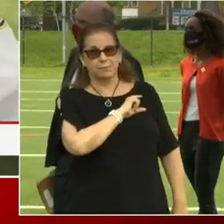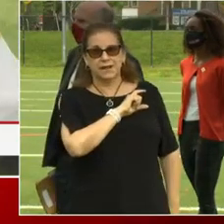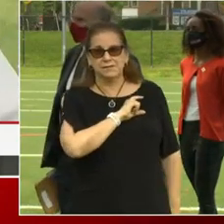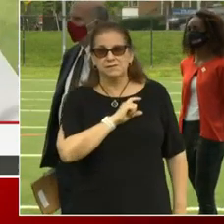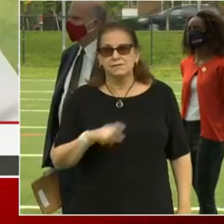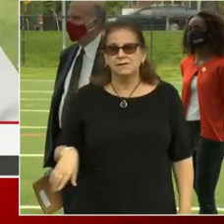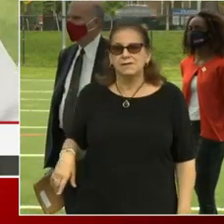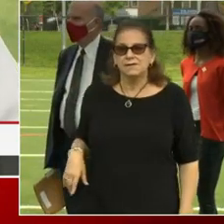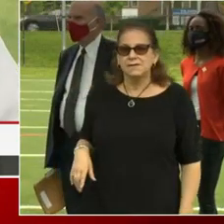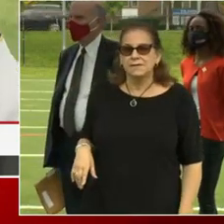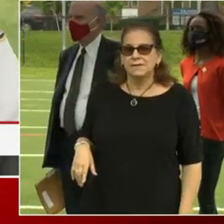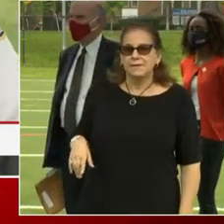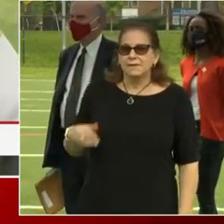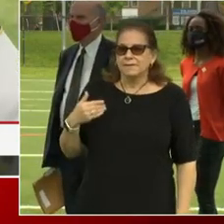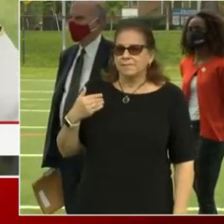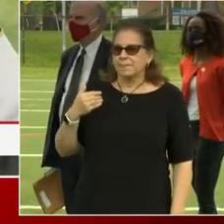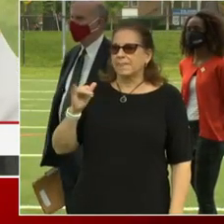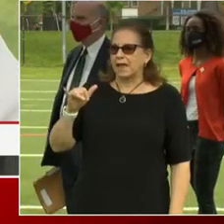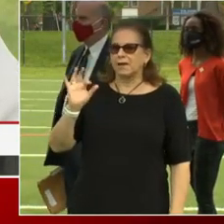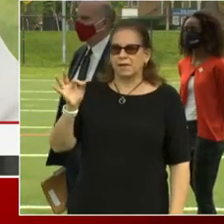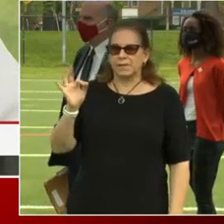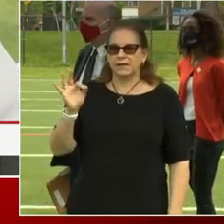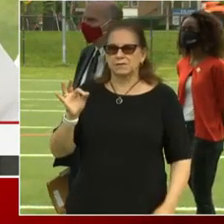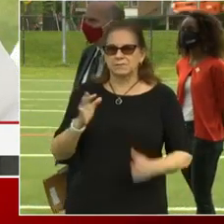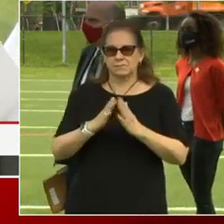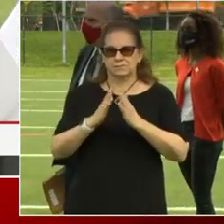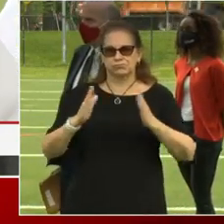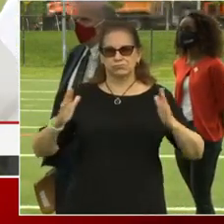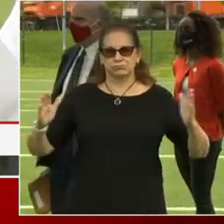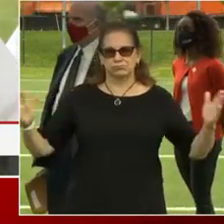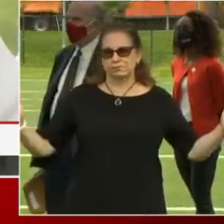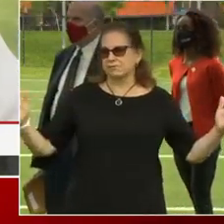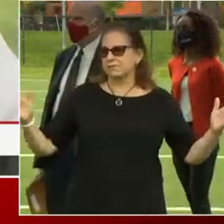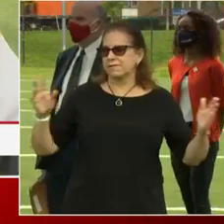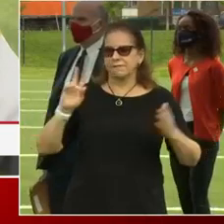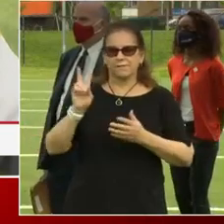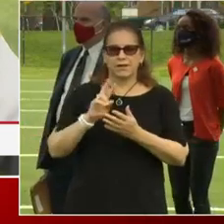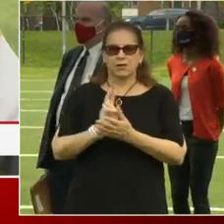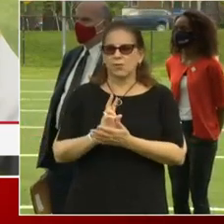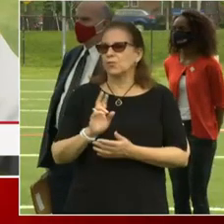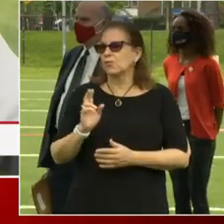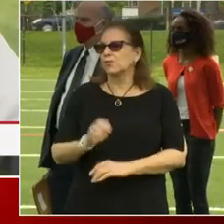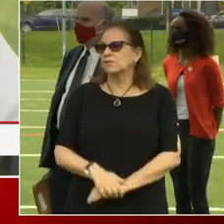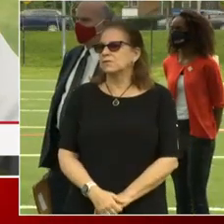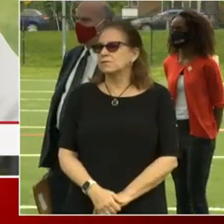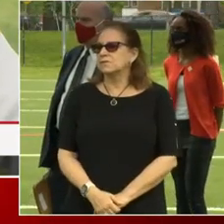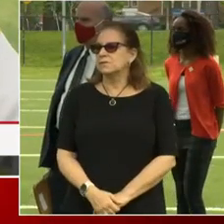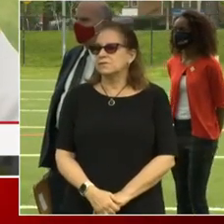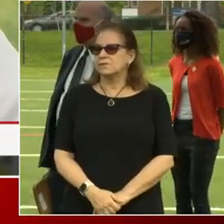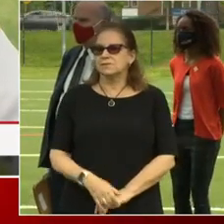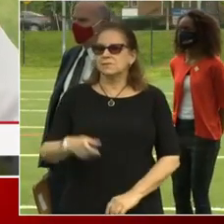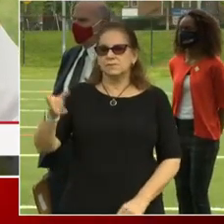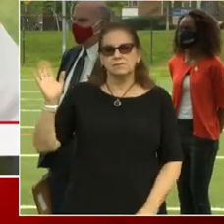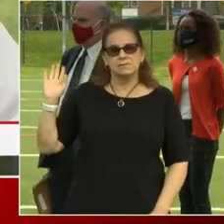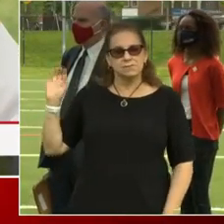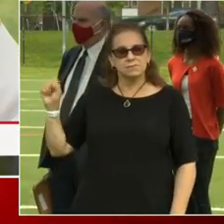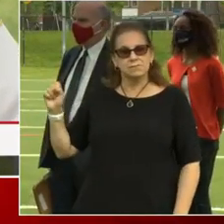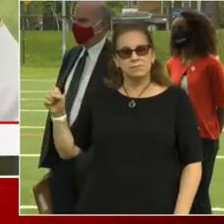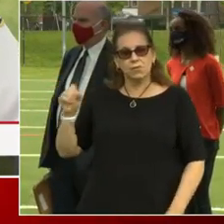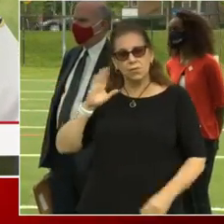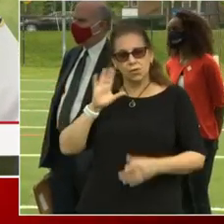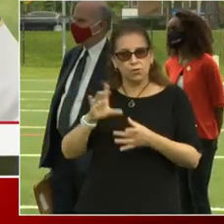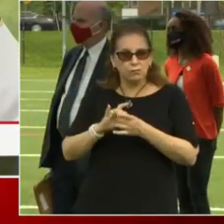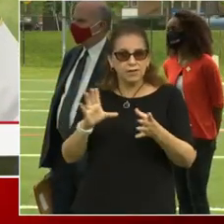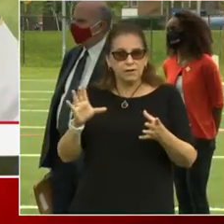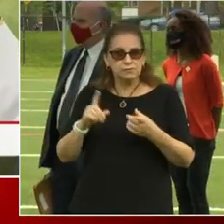That's about 9 minutes long. So I would just say take a look at that, and you may have a better vantage point from the second video. And so will you be releasing